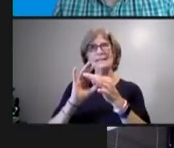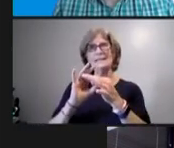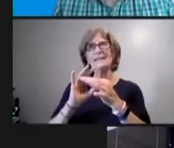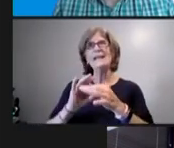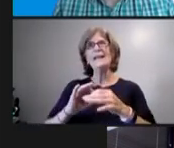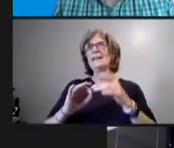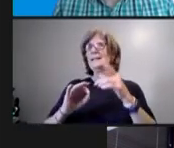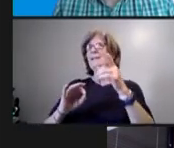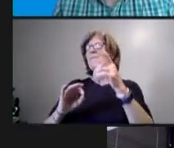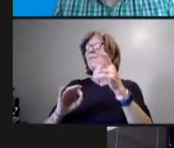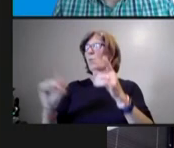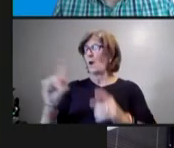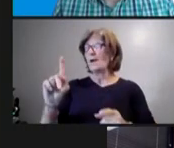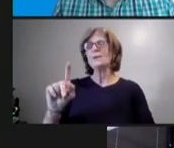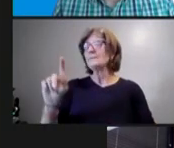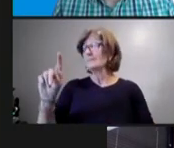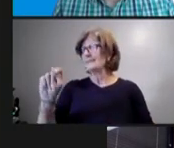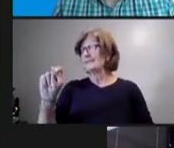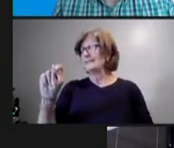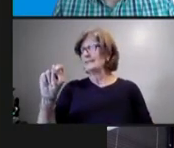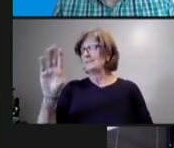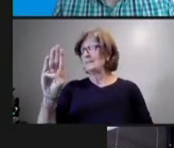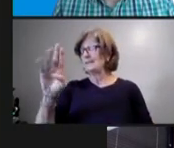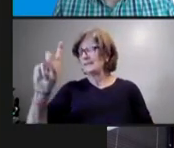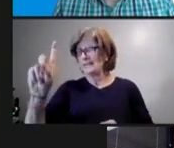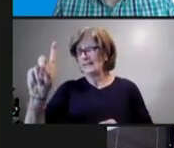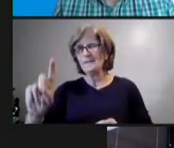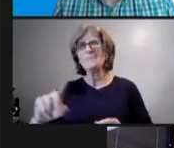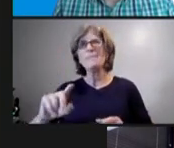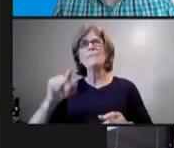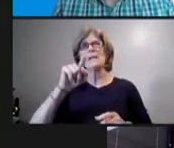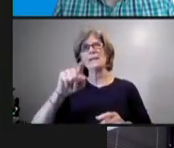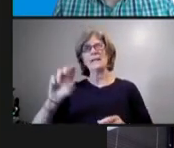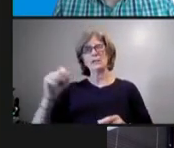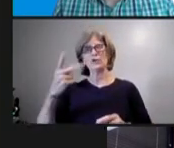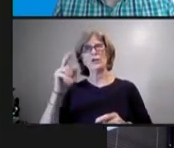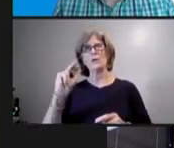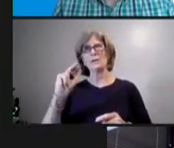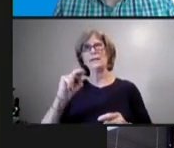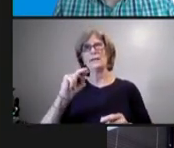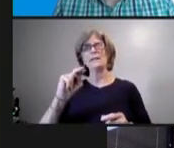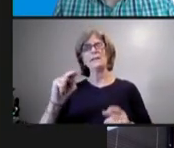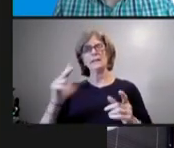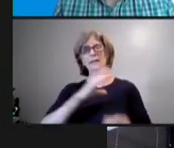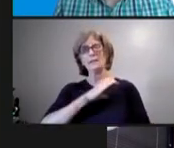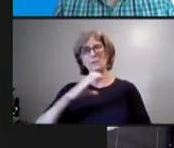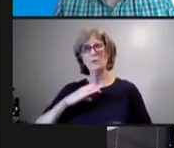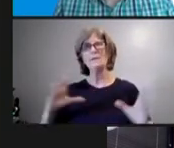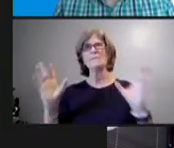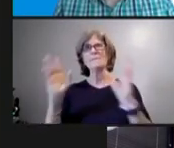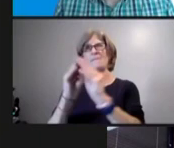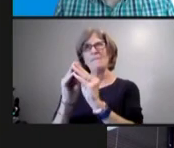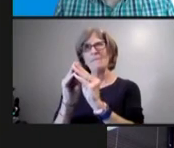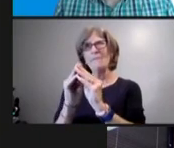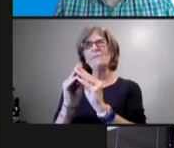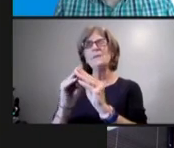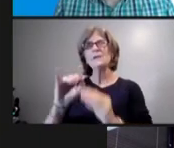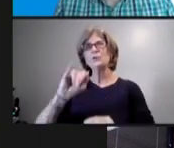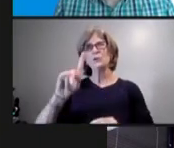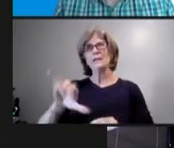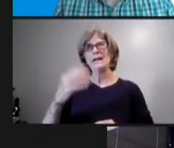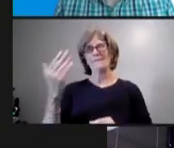information with that one, but that's gonna be on July 13th. And then Sheridan Community Council and Jasmine Nyree on July 15th,